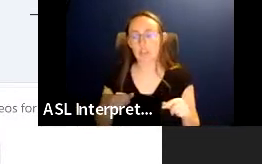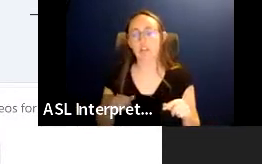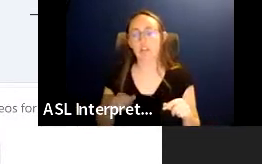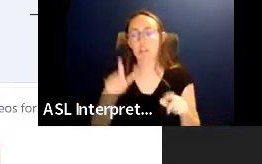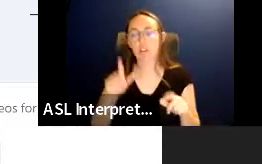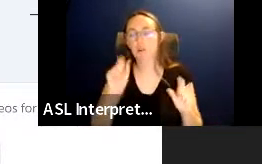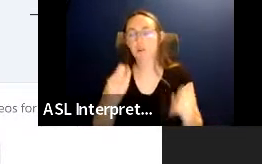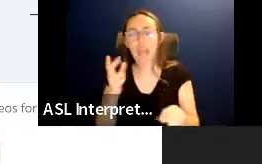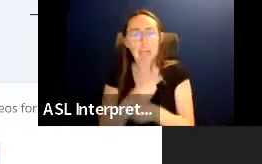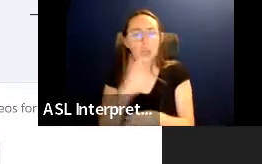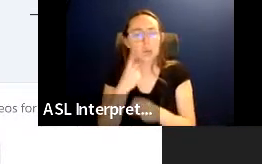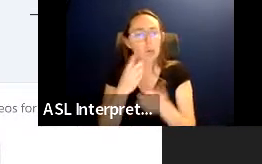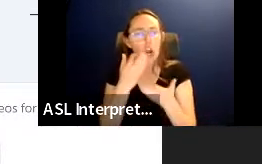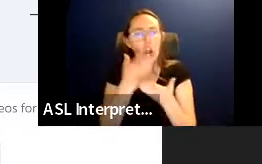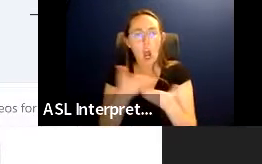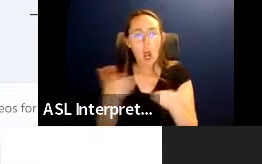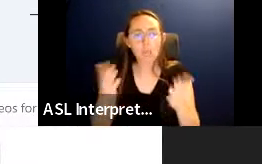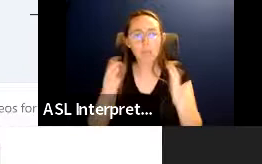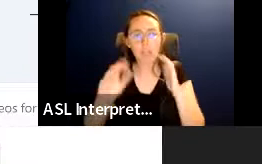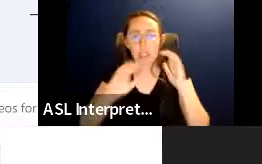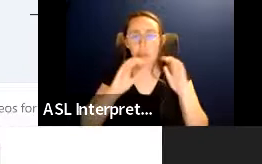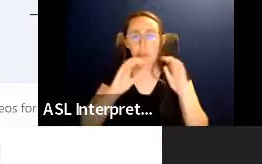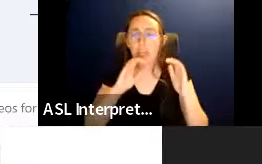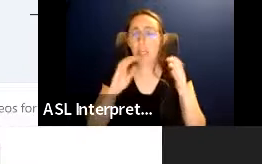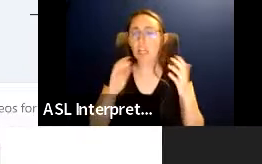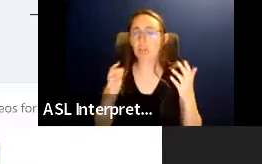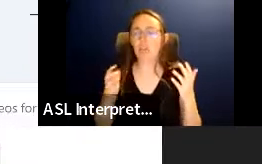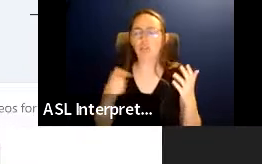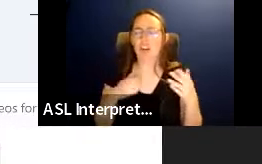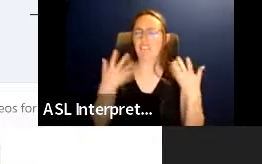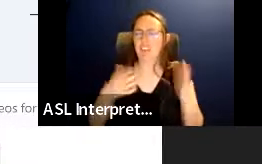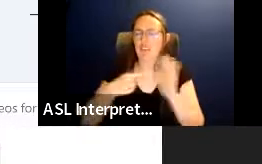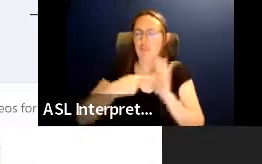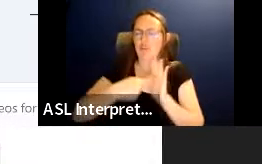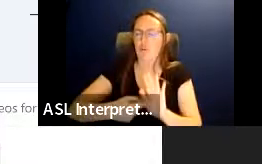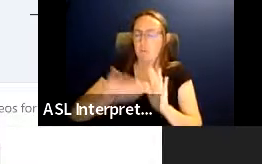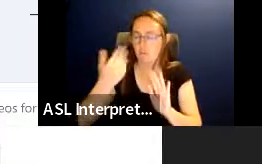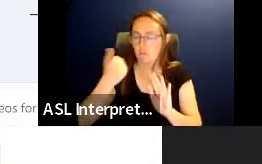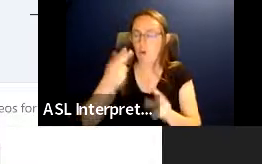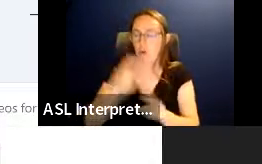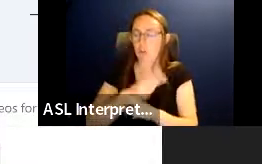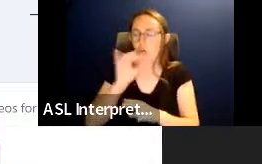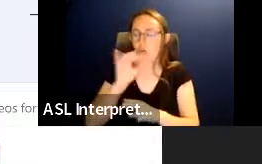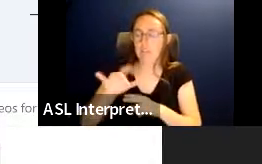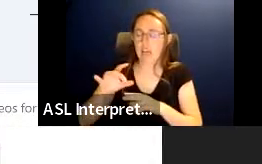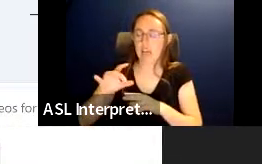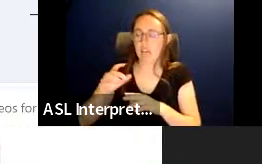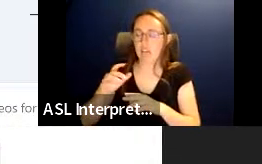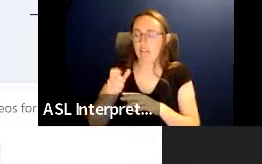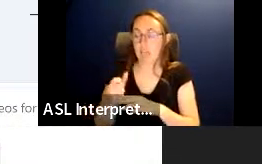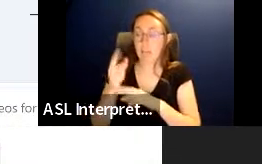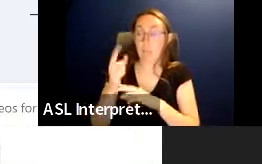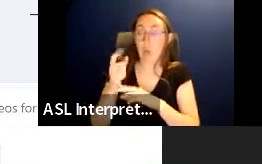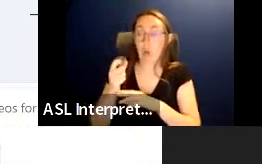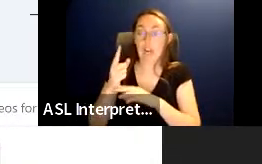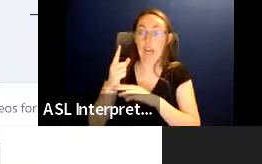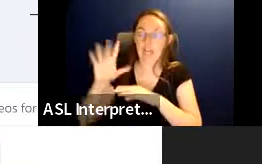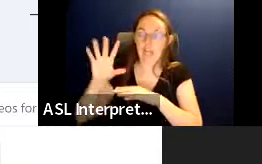object communication. I was showing you earlier how we were using the spring clip to hold the eye gaze